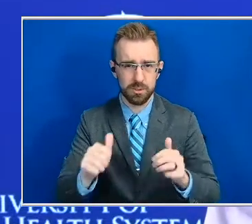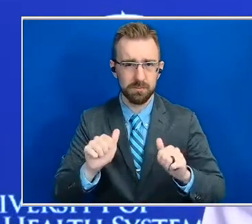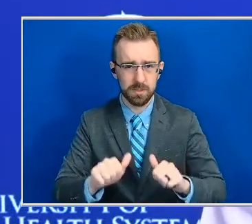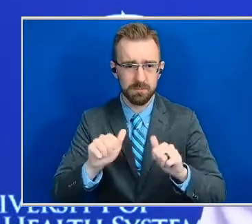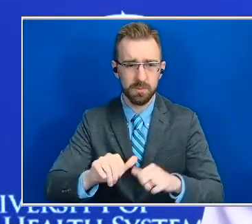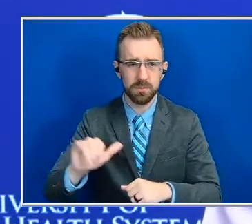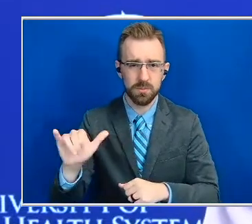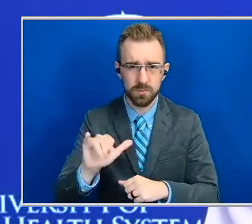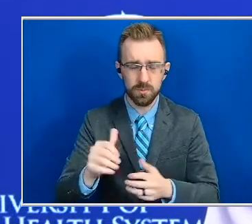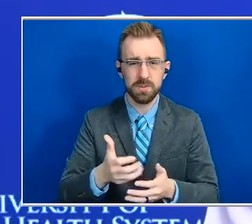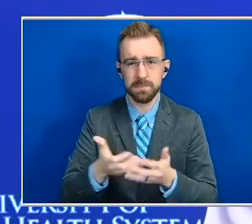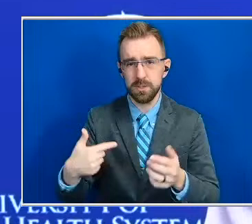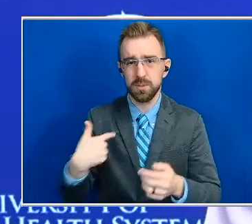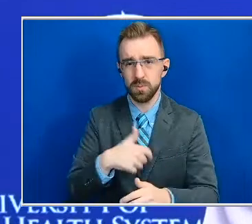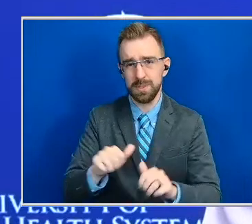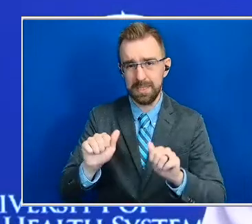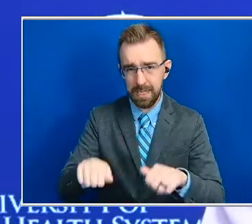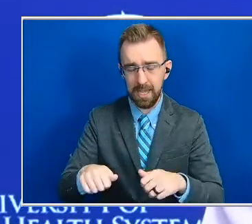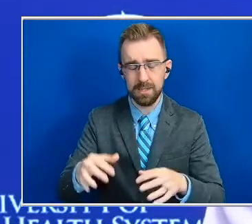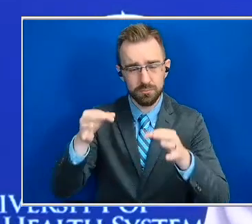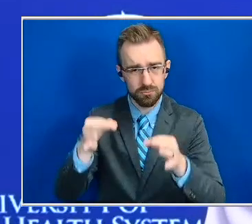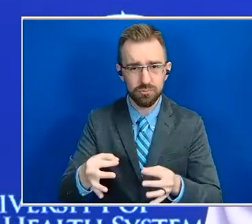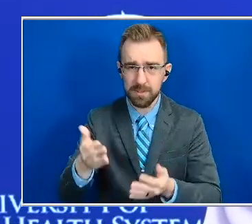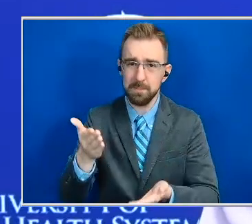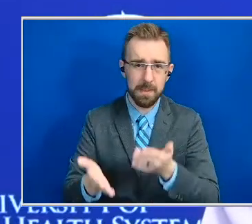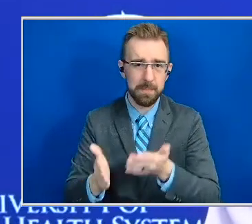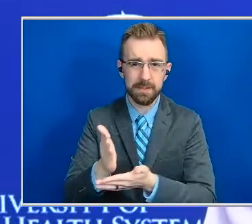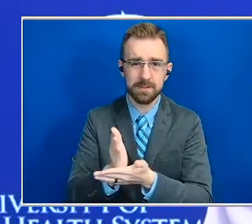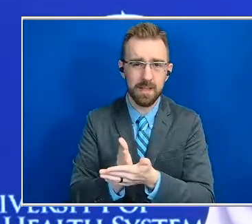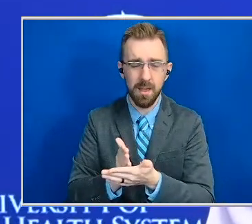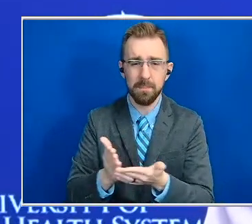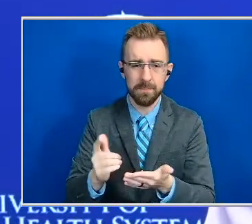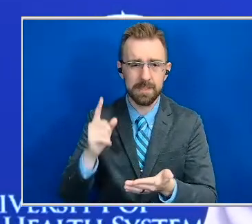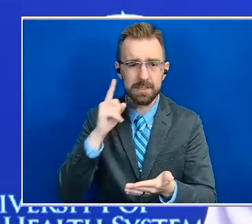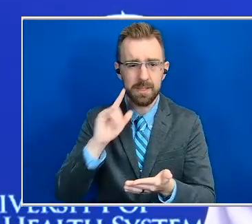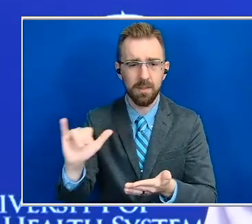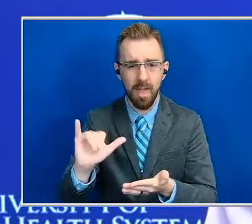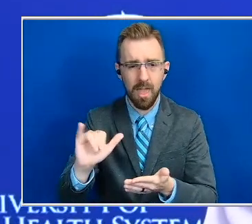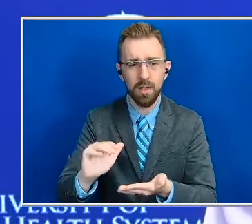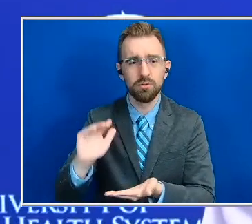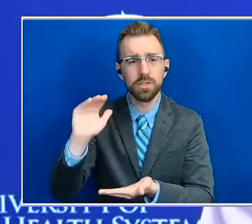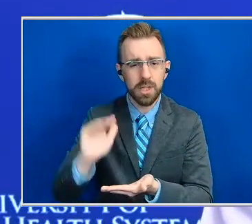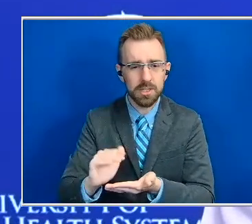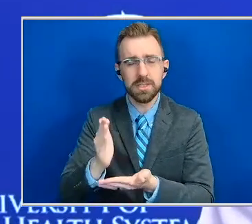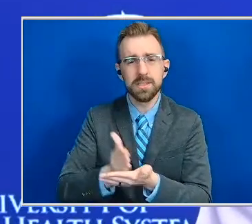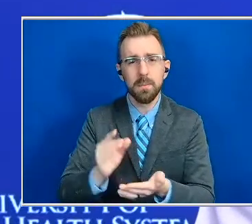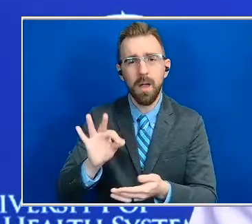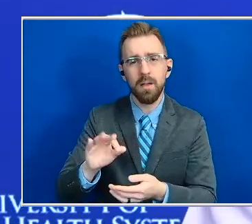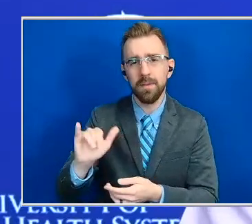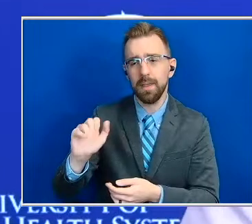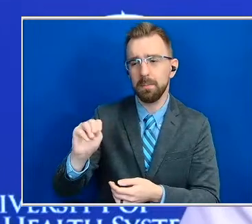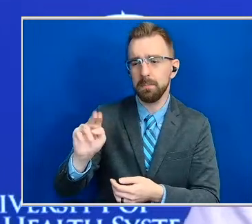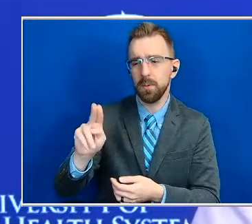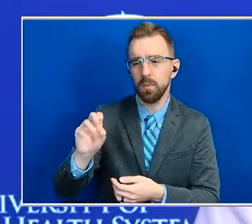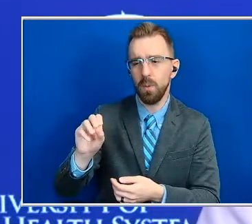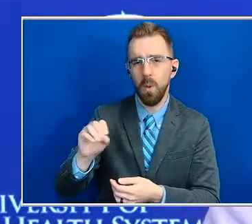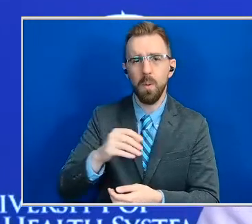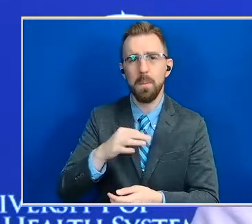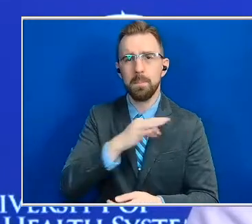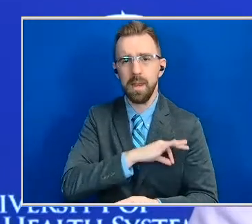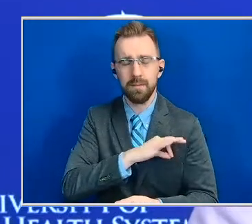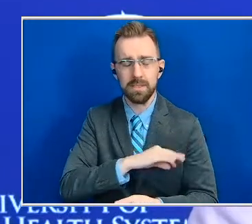can. Certainly there may be some, it sounds like, reduction in some of the immunologic benefits for